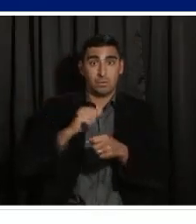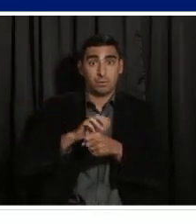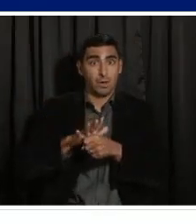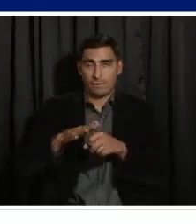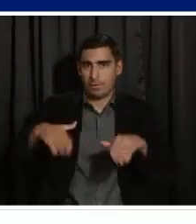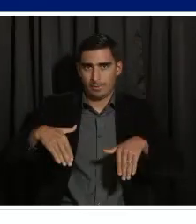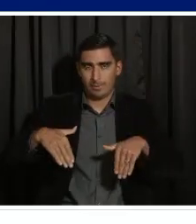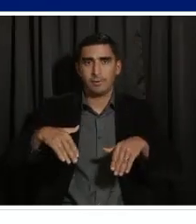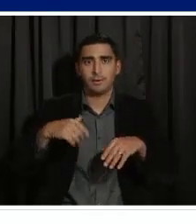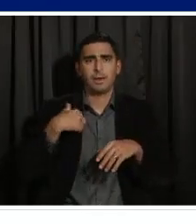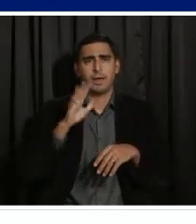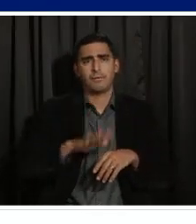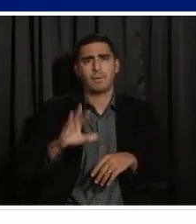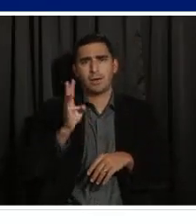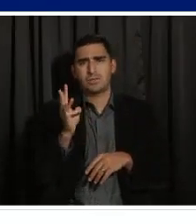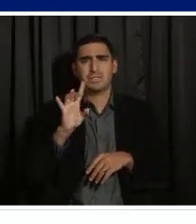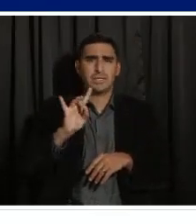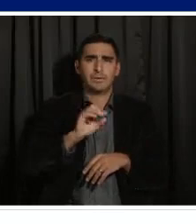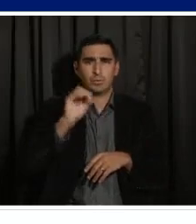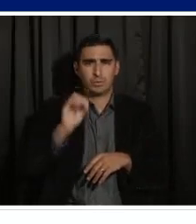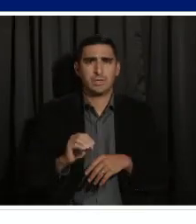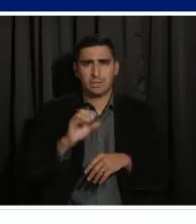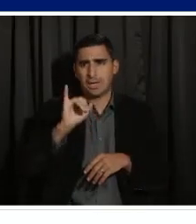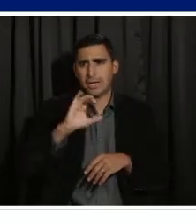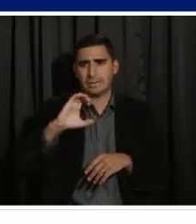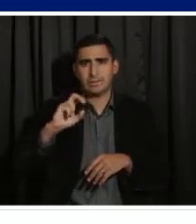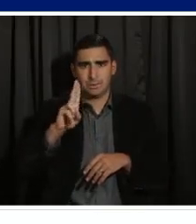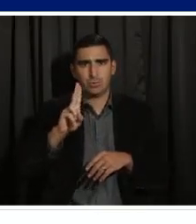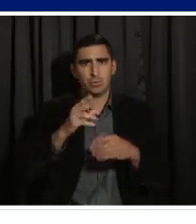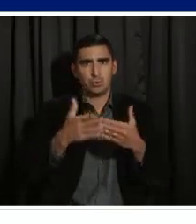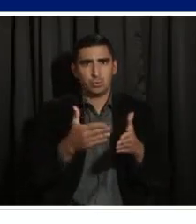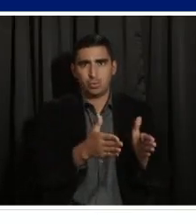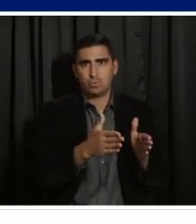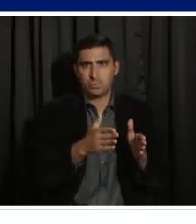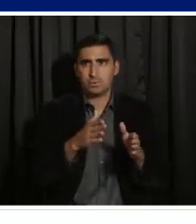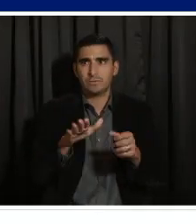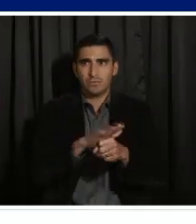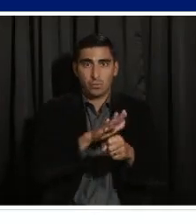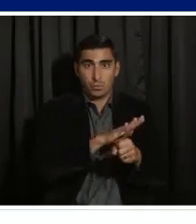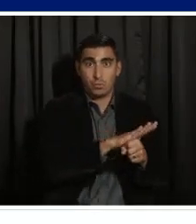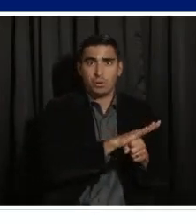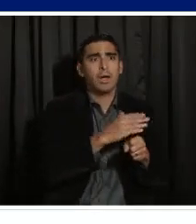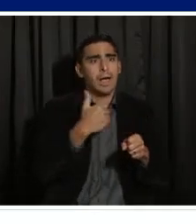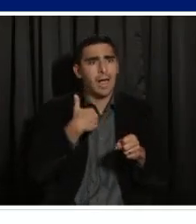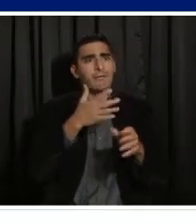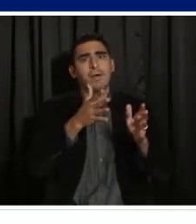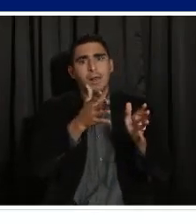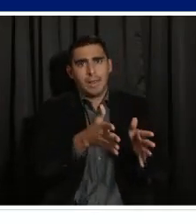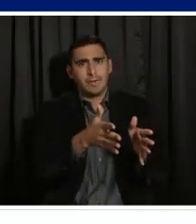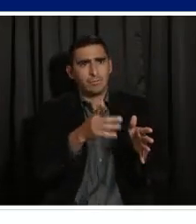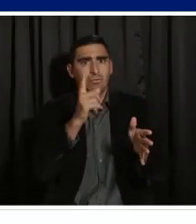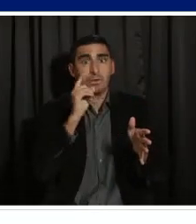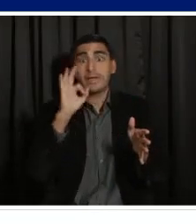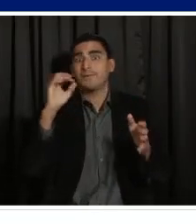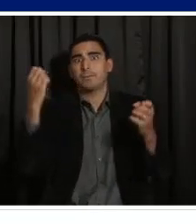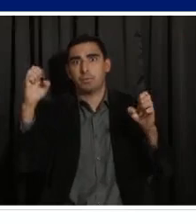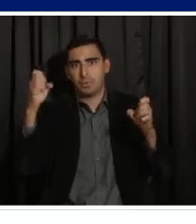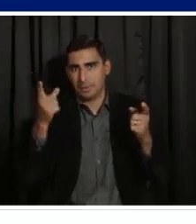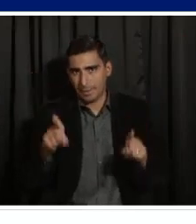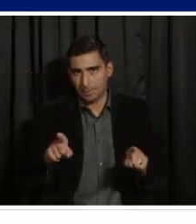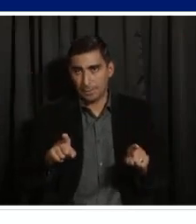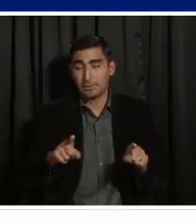hospital beds occupied at any given moment, meaning that we always had surge when we needed it. As of today, with the